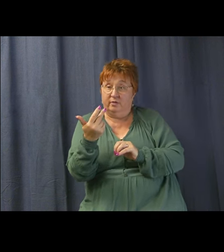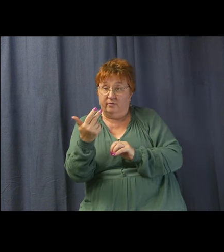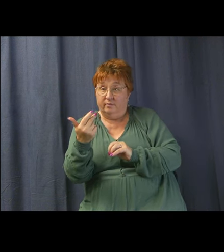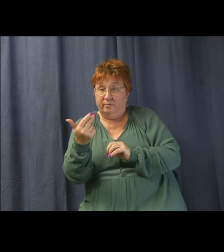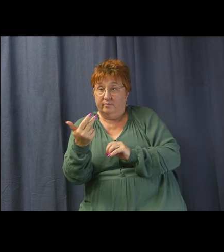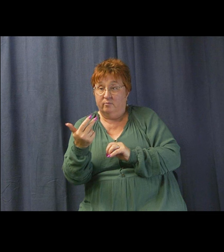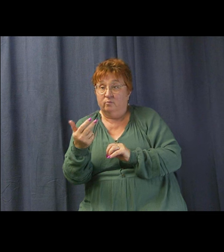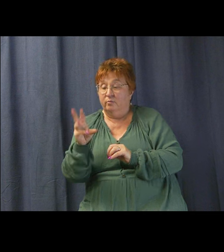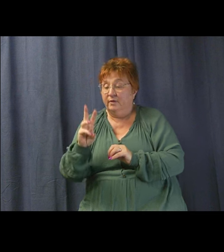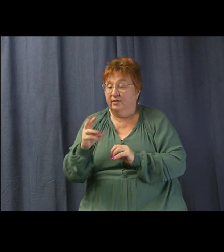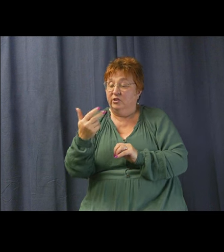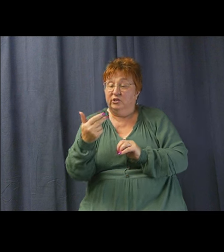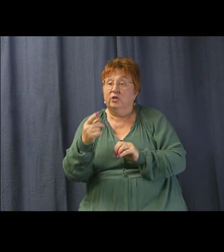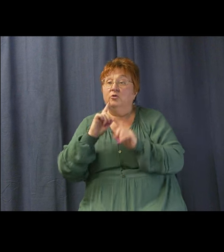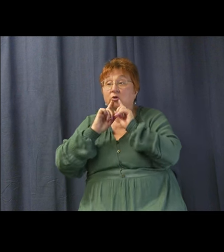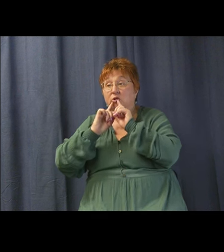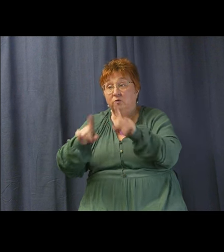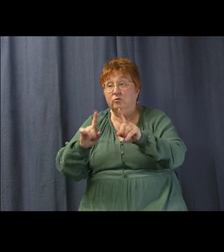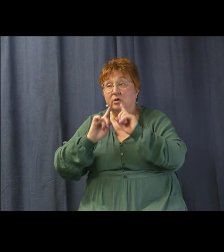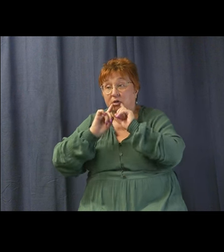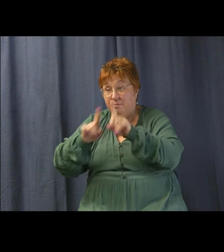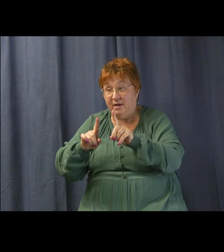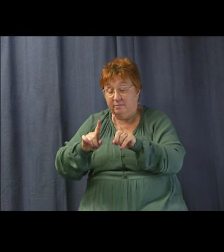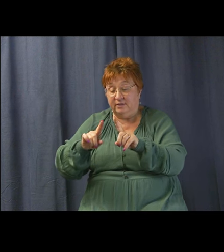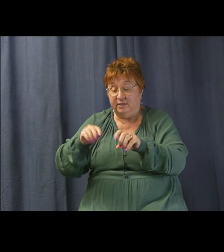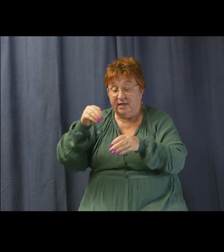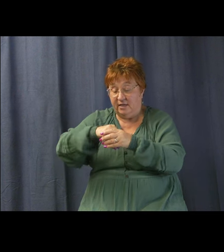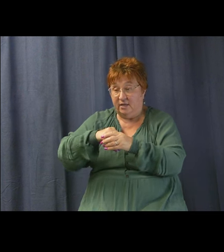there are 613 commandments in the Torah.